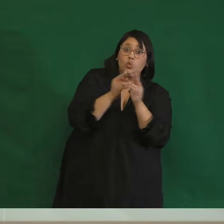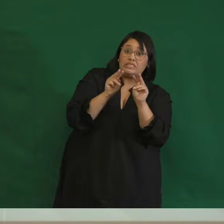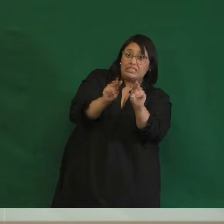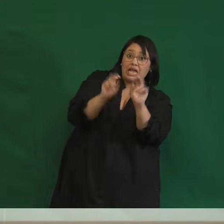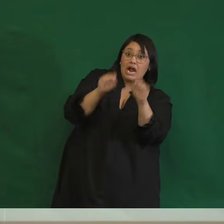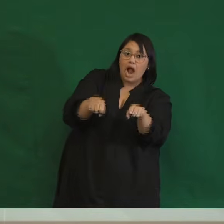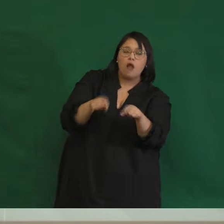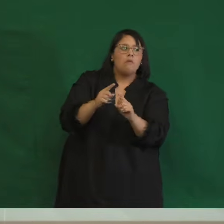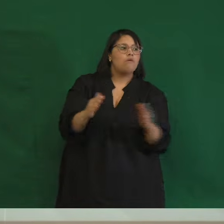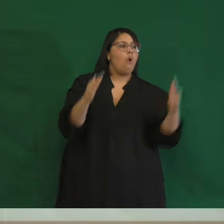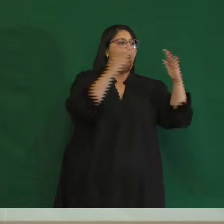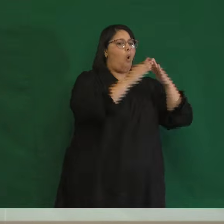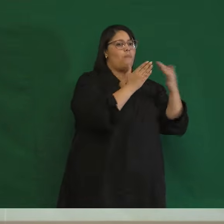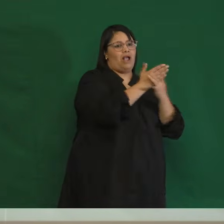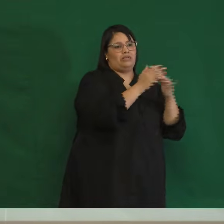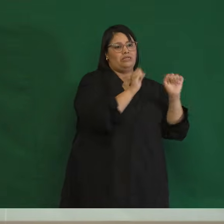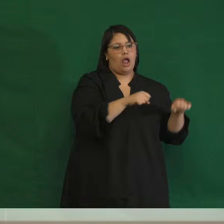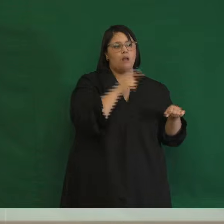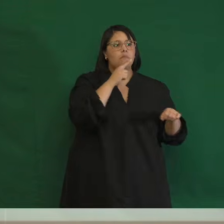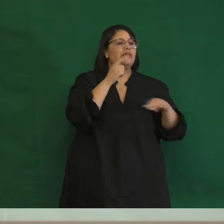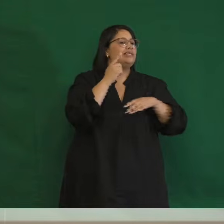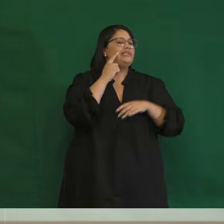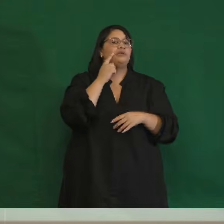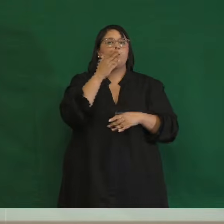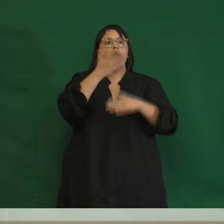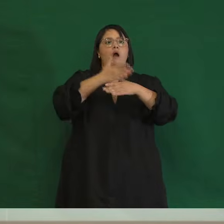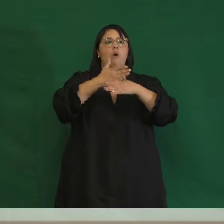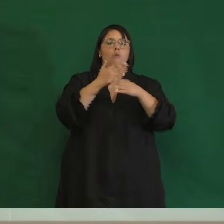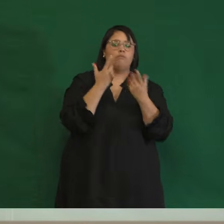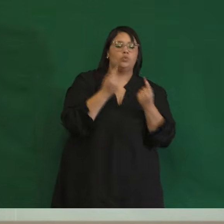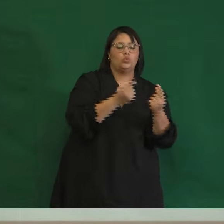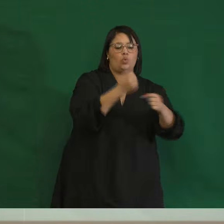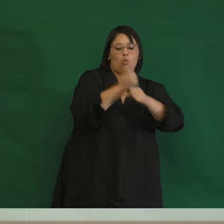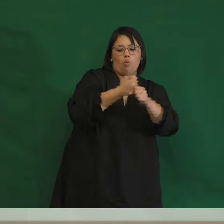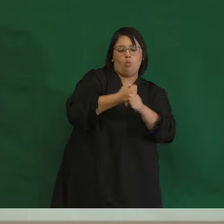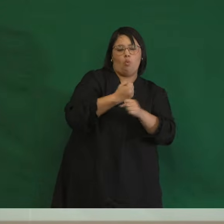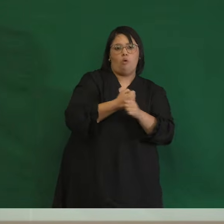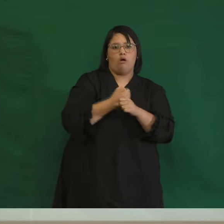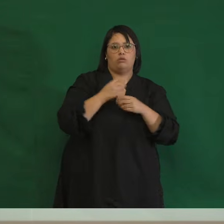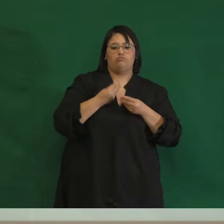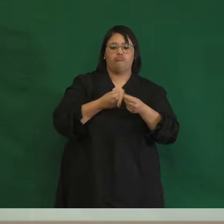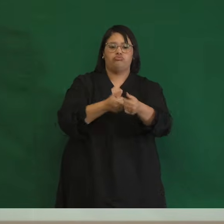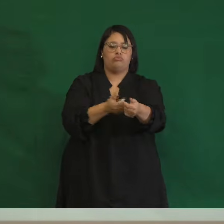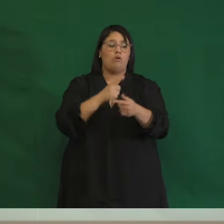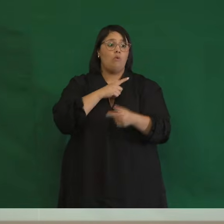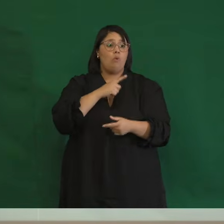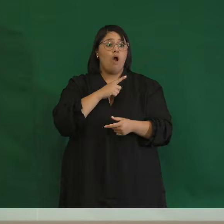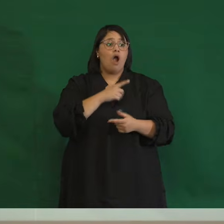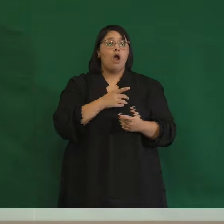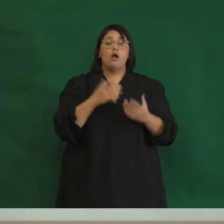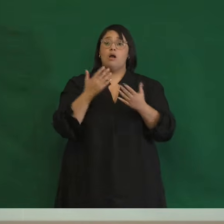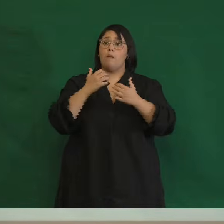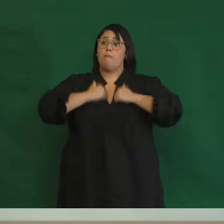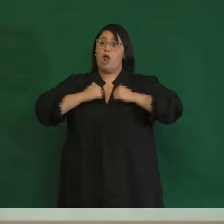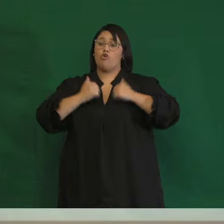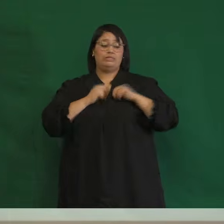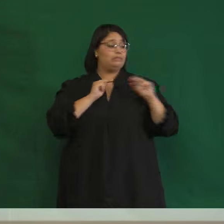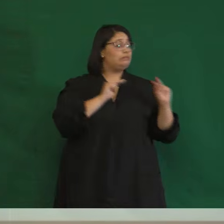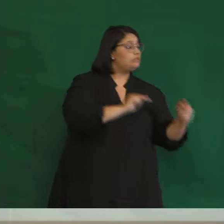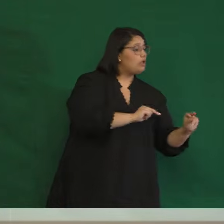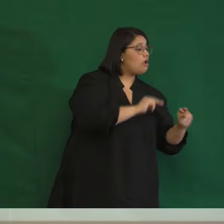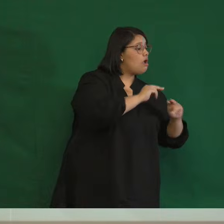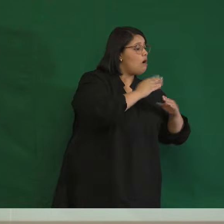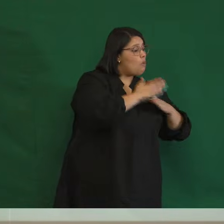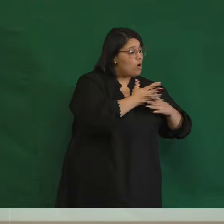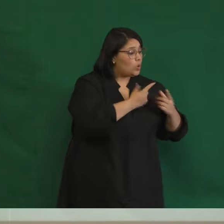home, making homework more conducive for them because they can do their homework. Parents are able to assist